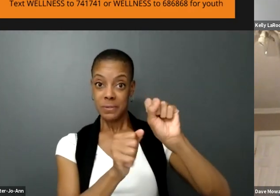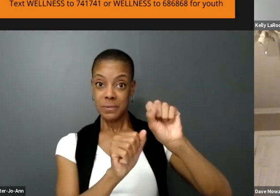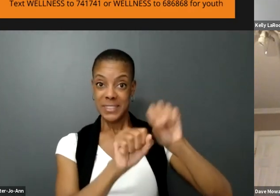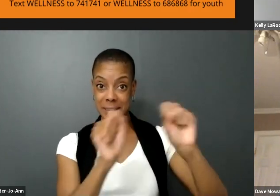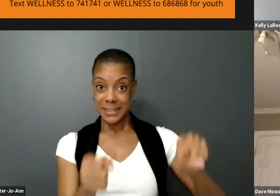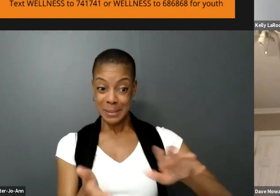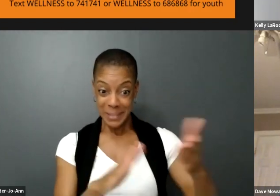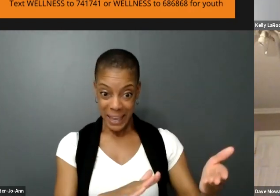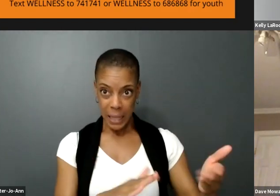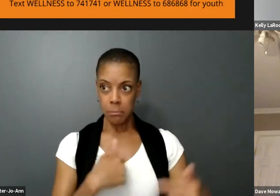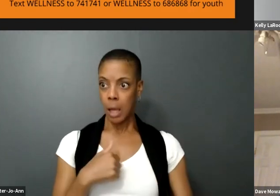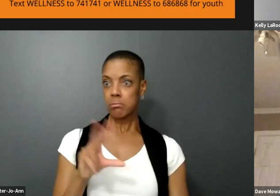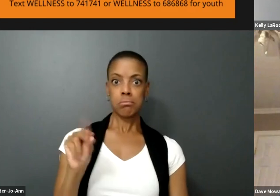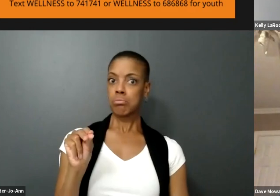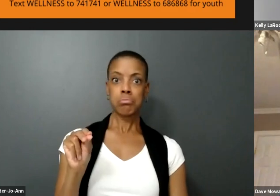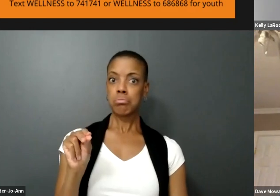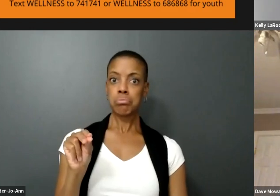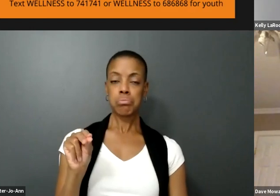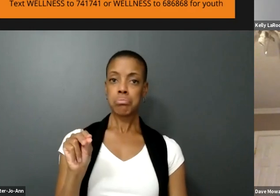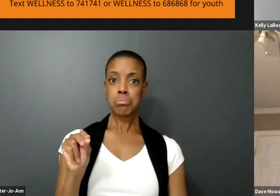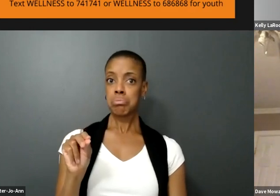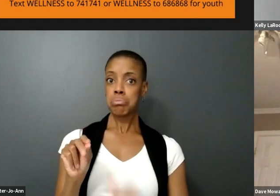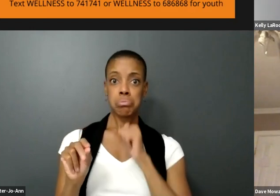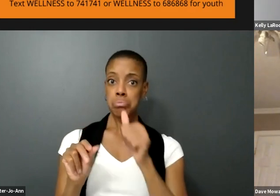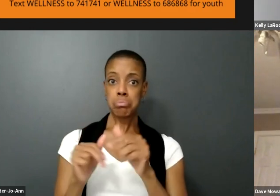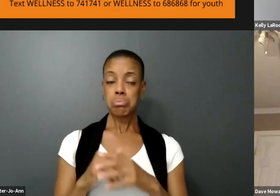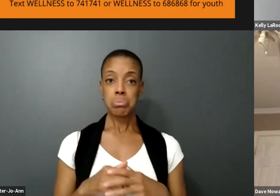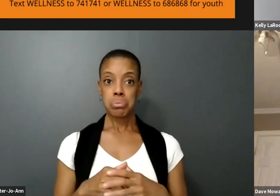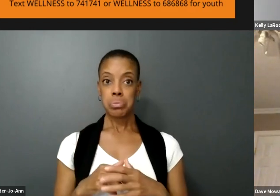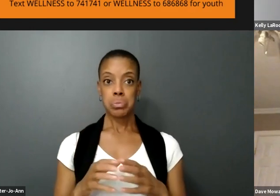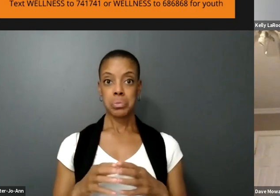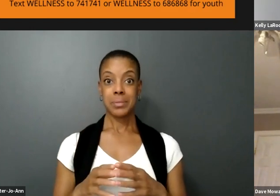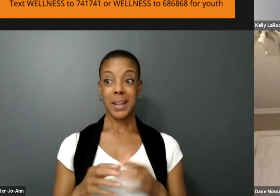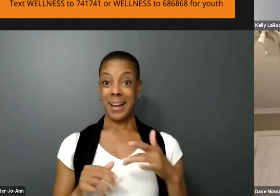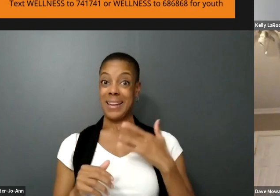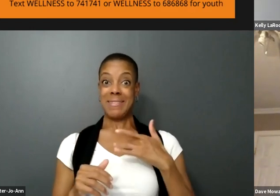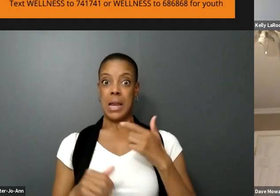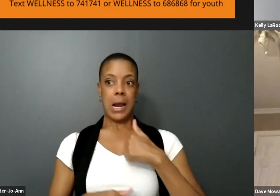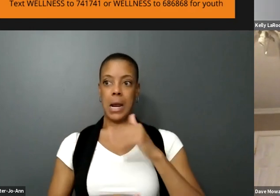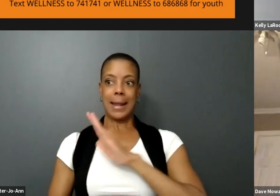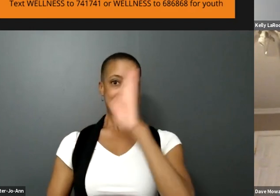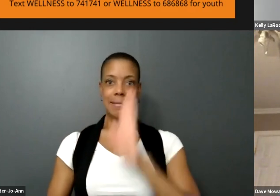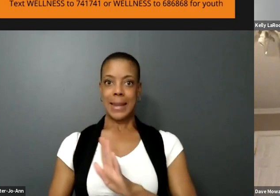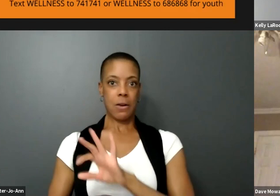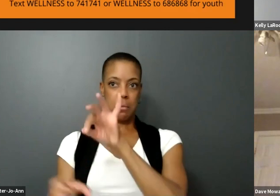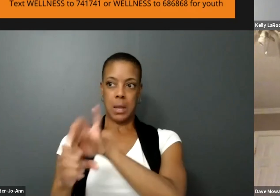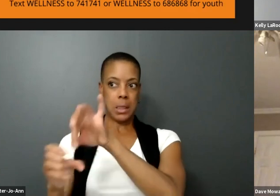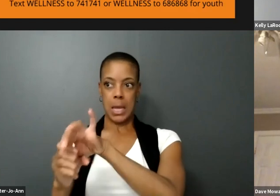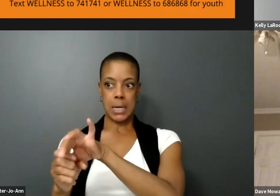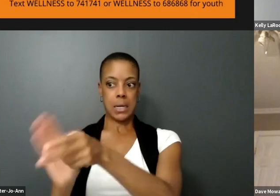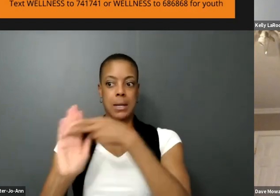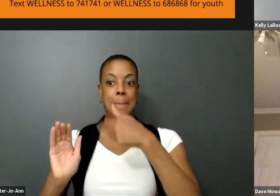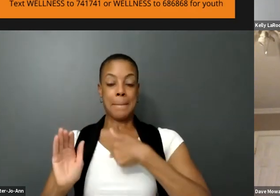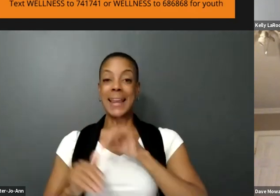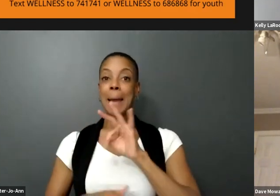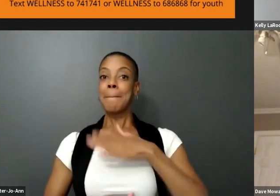not. Because I don't honestly believe I ever would have been elected had my mother not served